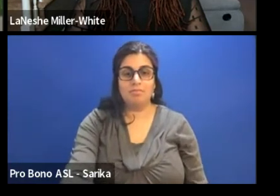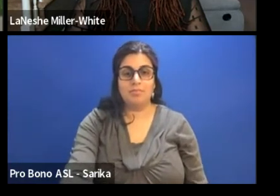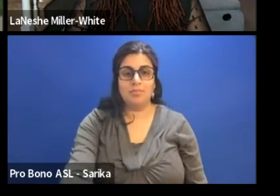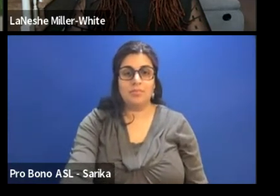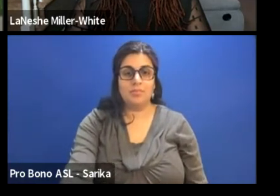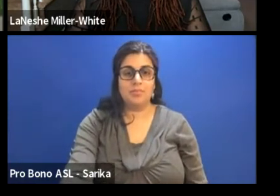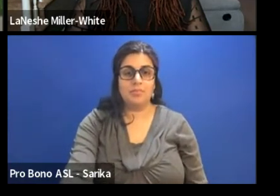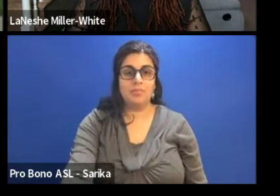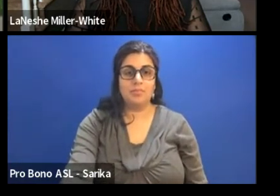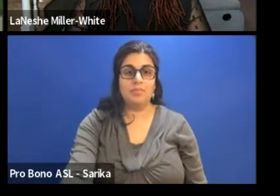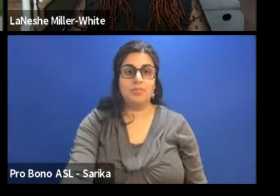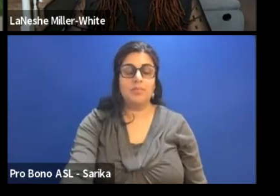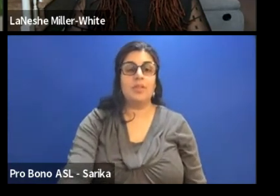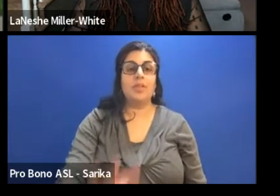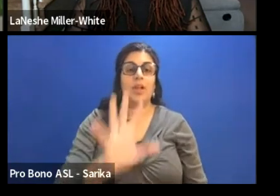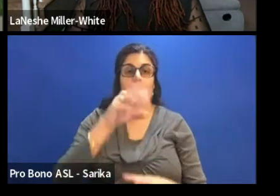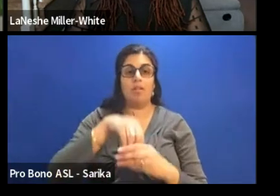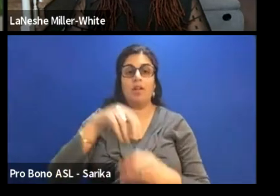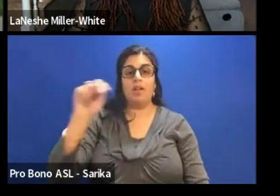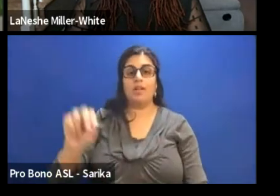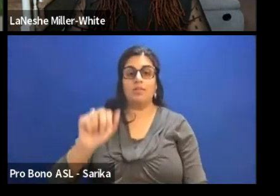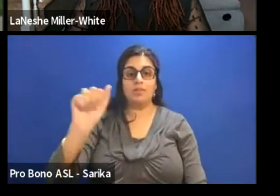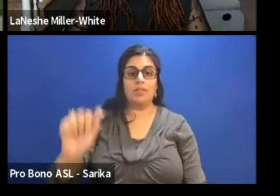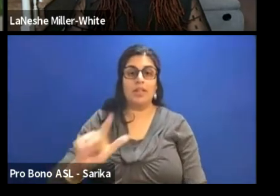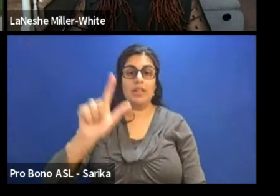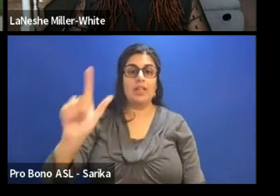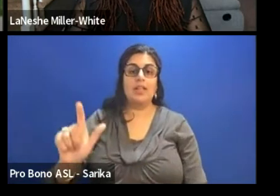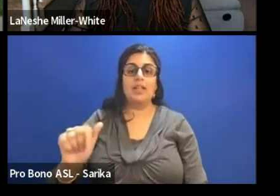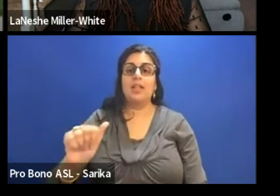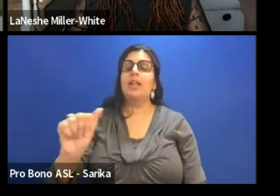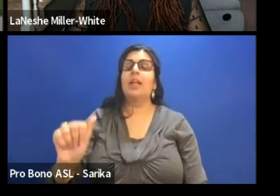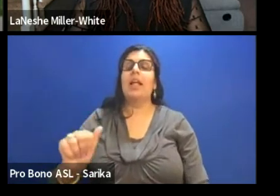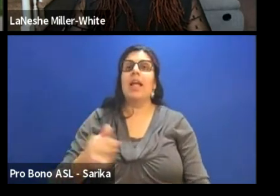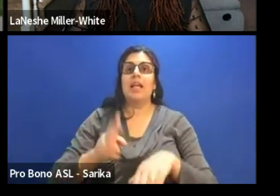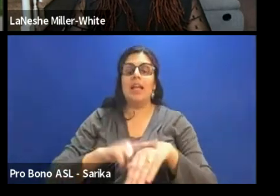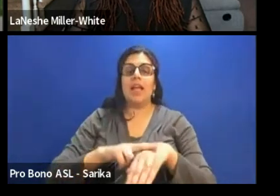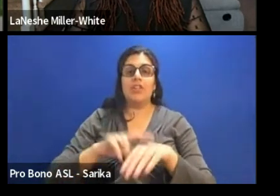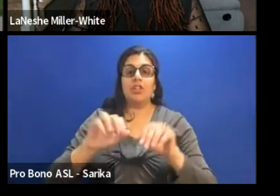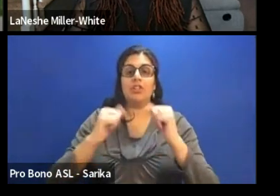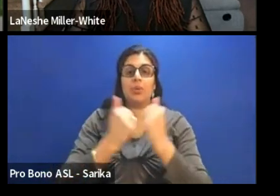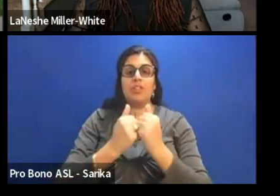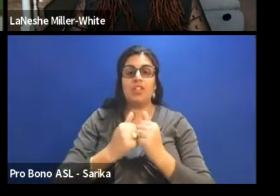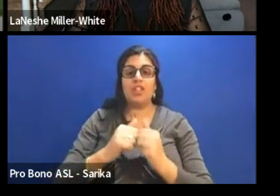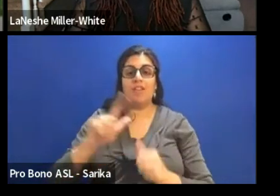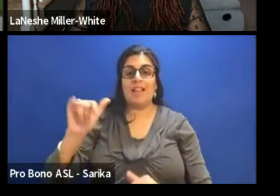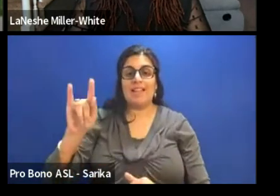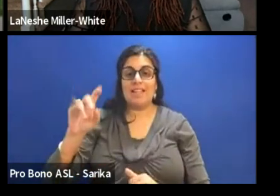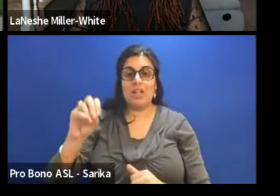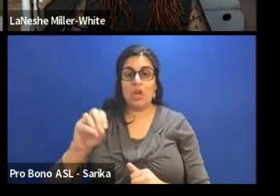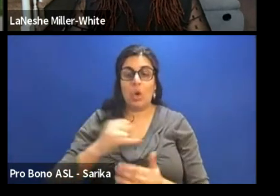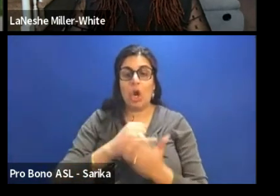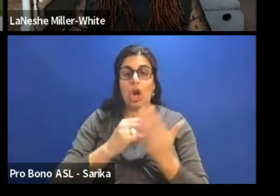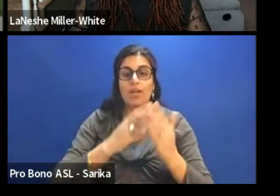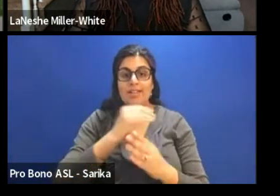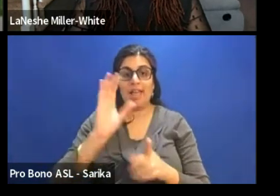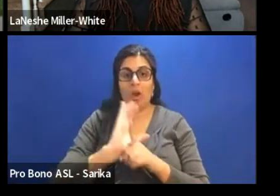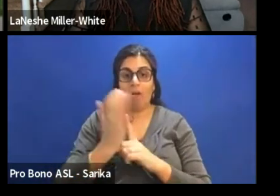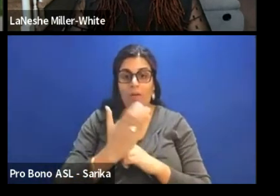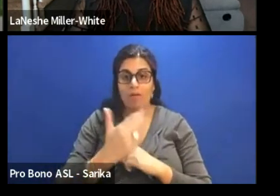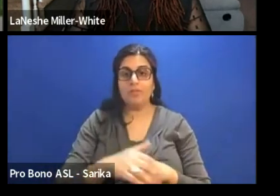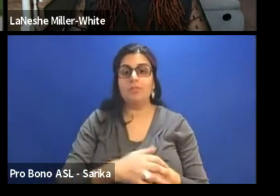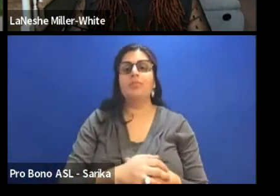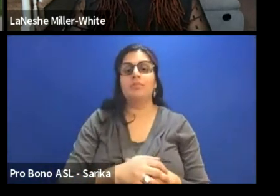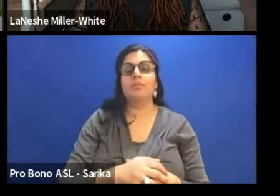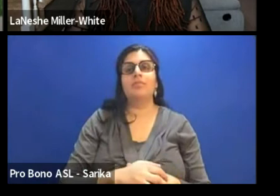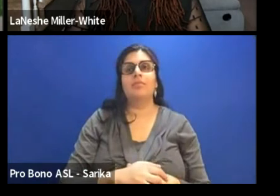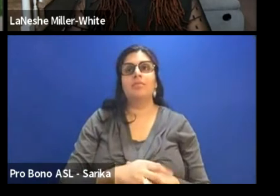a part of NALAC, which is the National Association of Latino Arts and Cultures. And I did their leadership